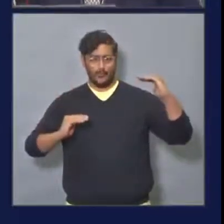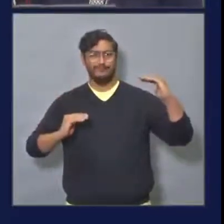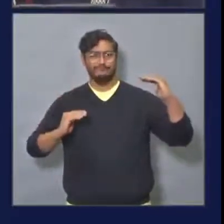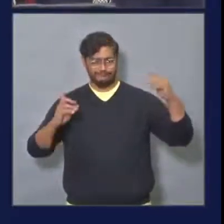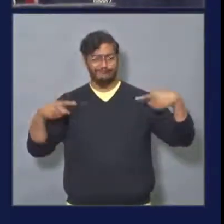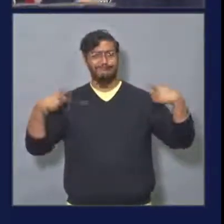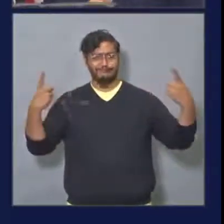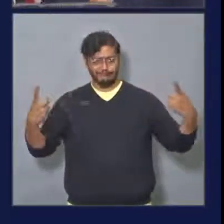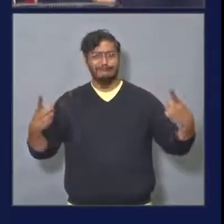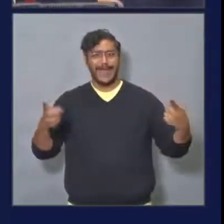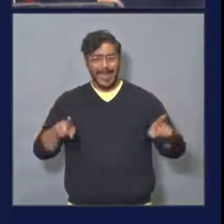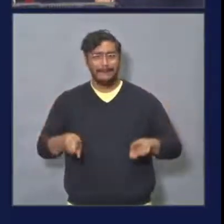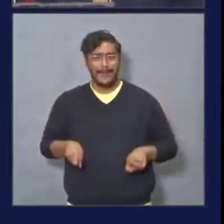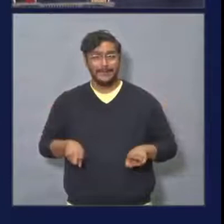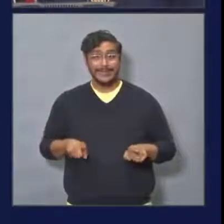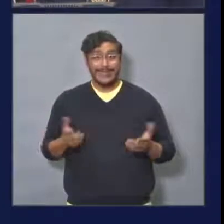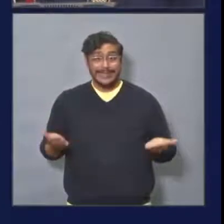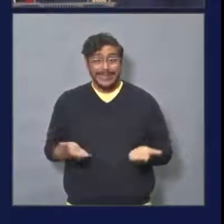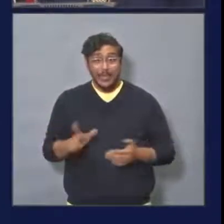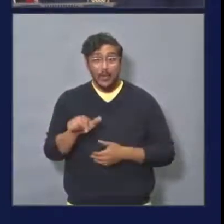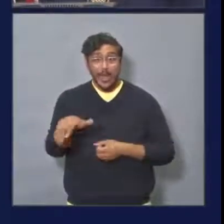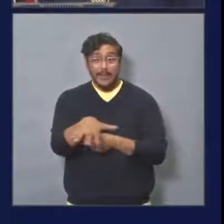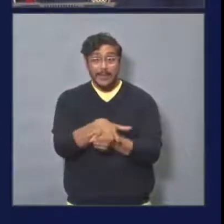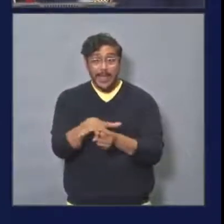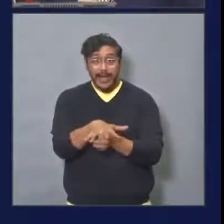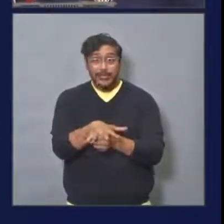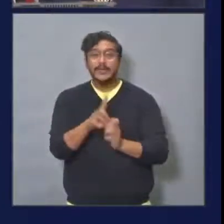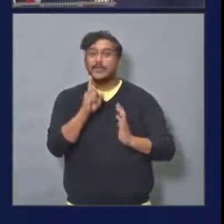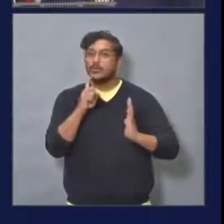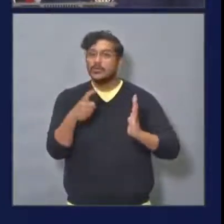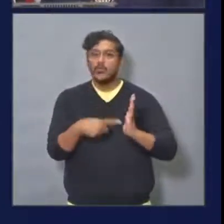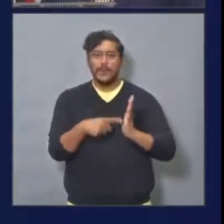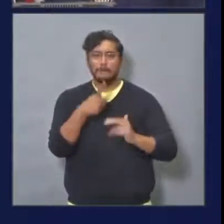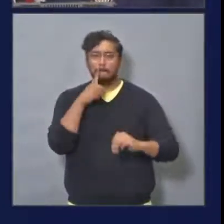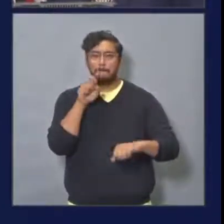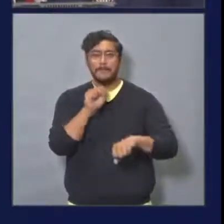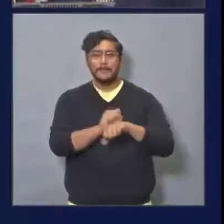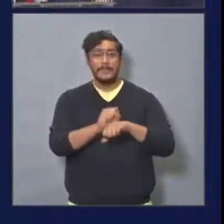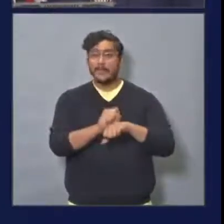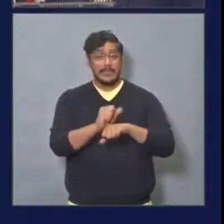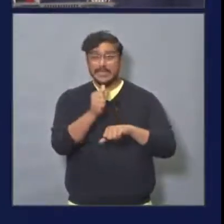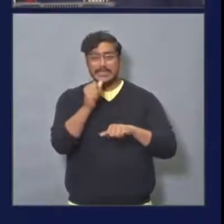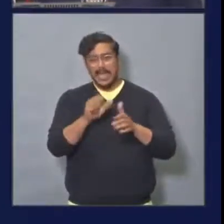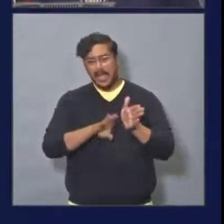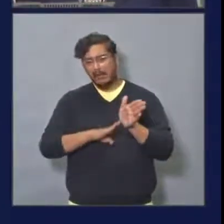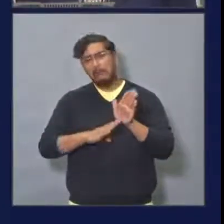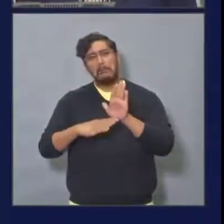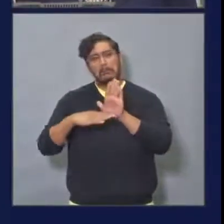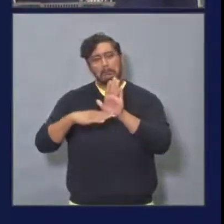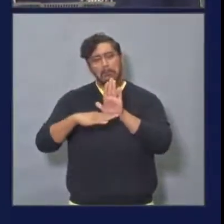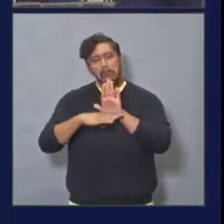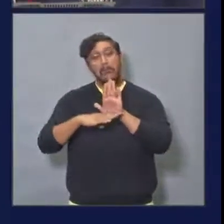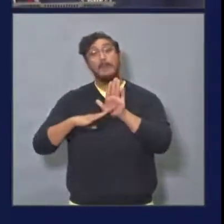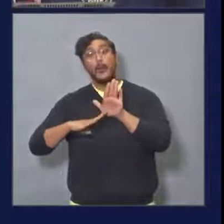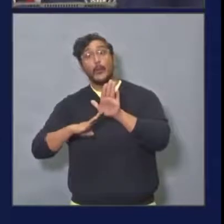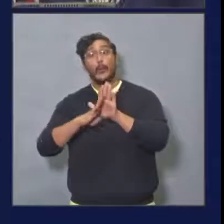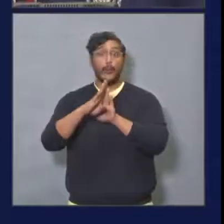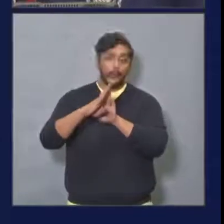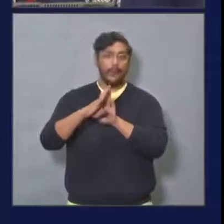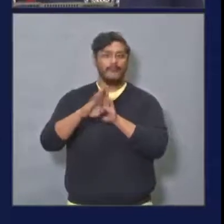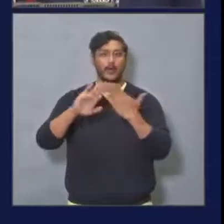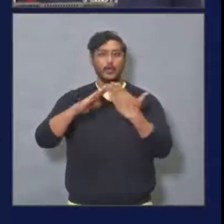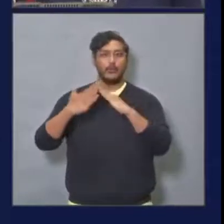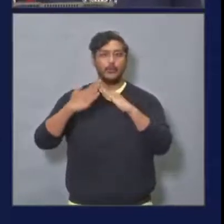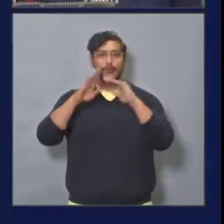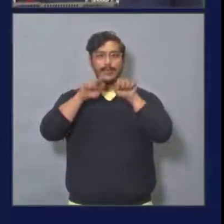weeks, which is that here in the county, we are seeing a sharp increase in community transmission. I'll take the next